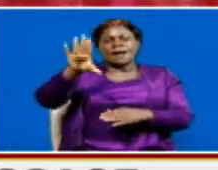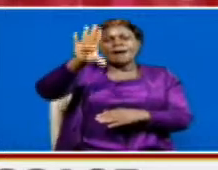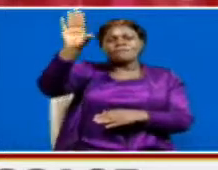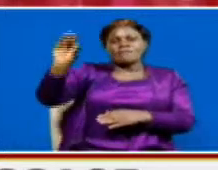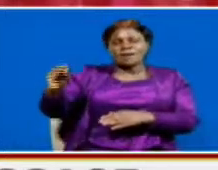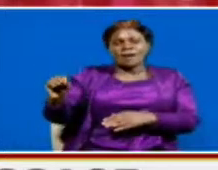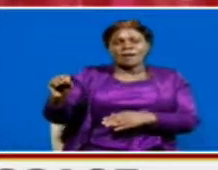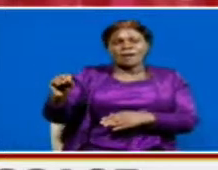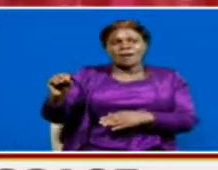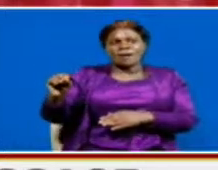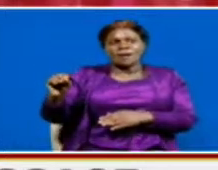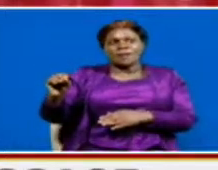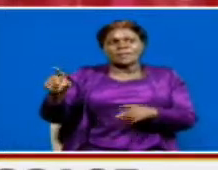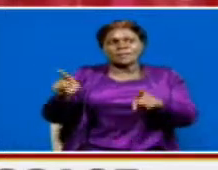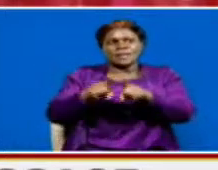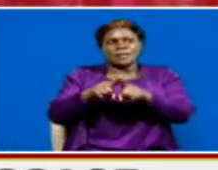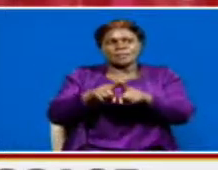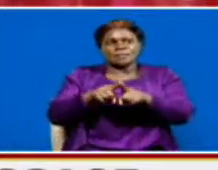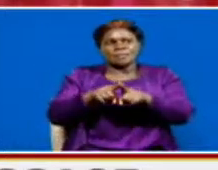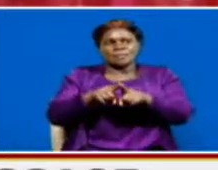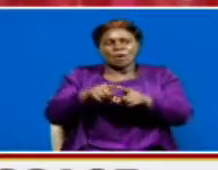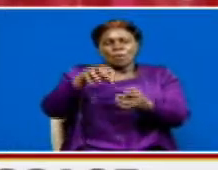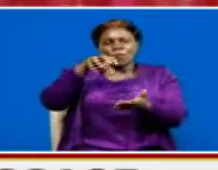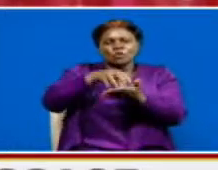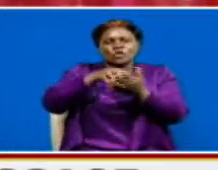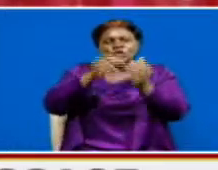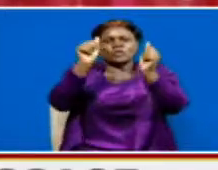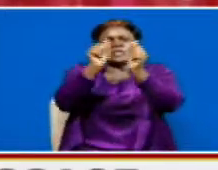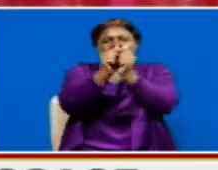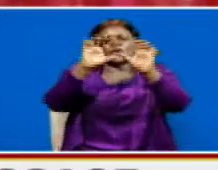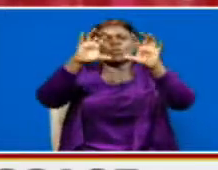Africa and ranks 10th globally.